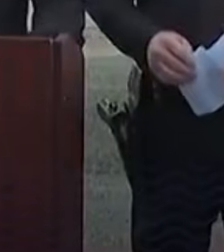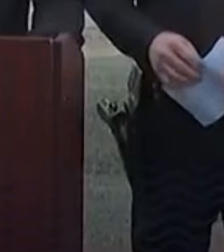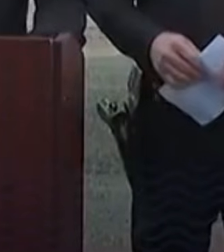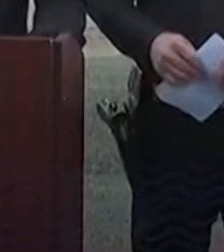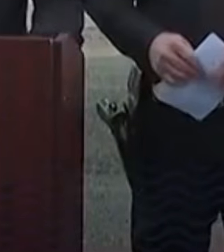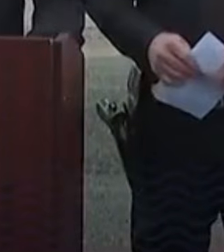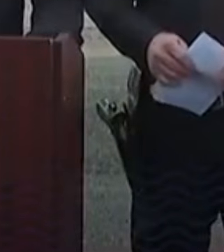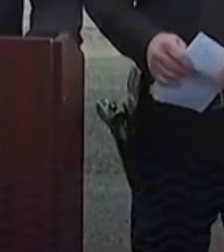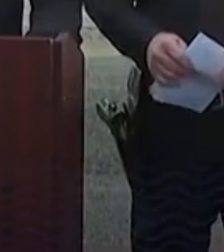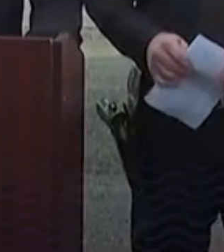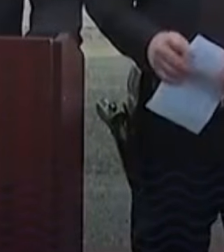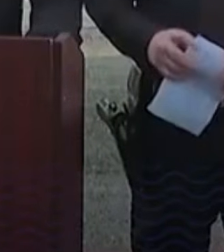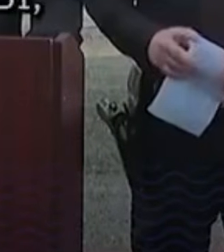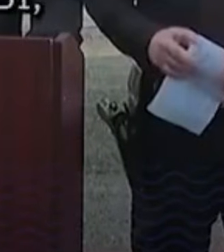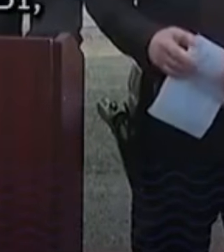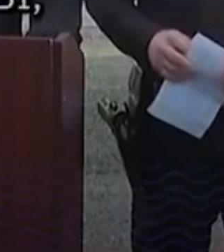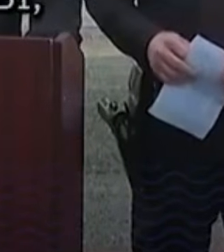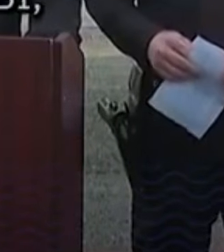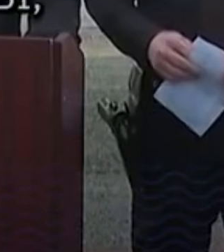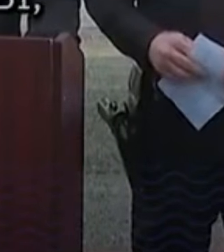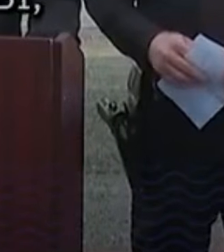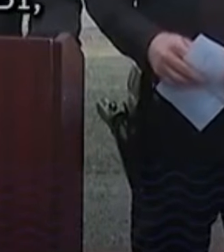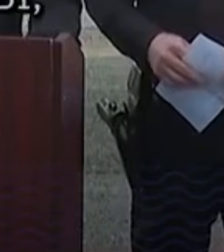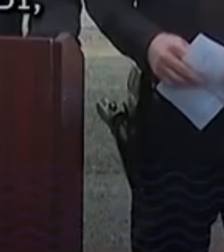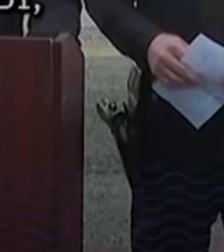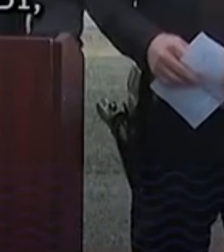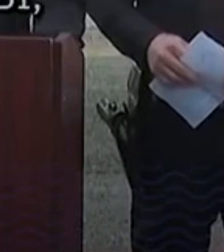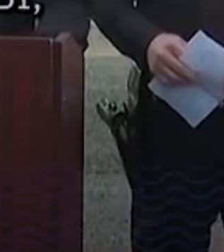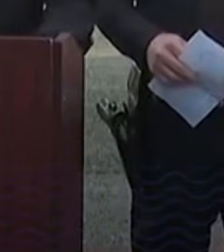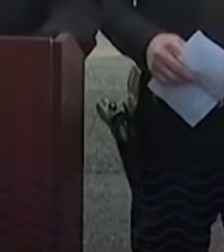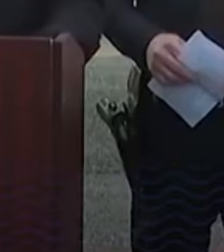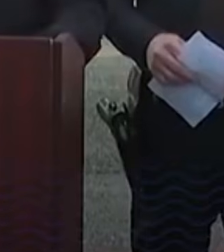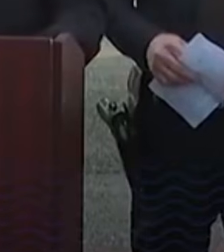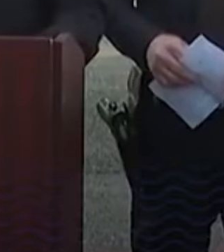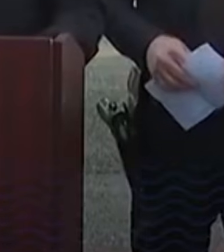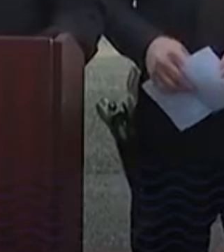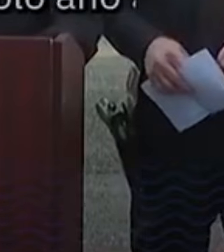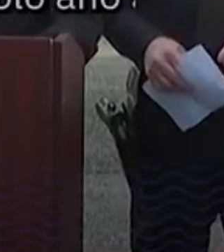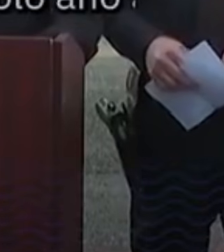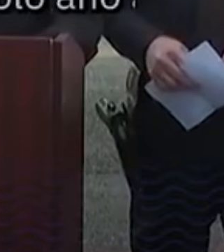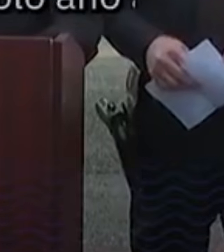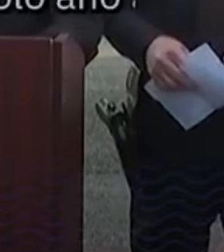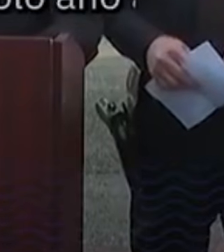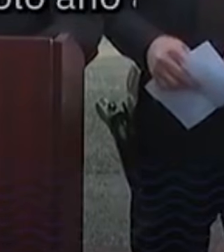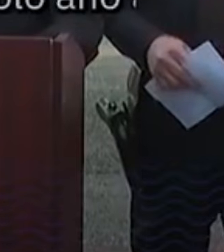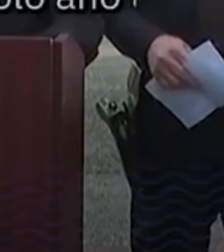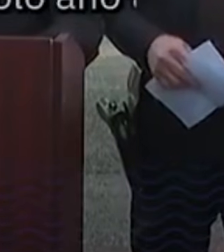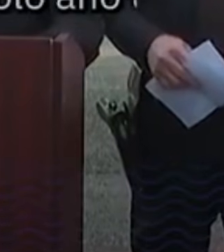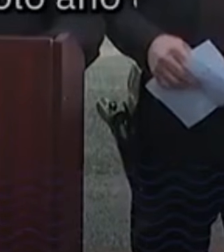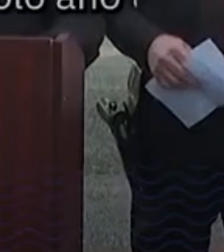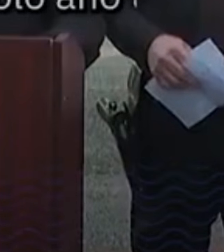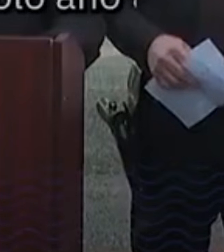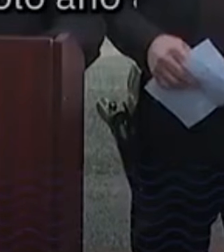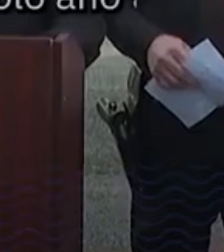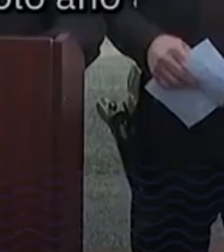Today, we are announcing a capture of another FBI's most wanted top 10 fugitive, Ryan Wedding. That makes 6 top